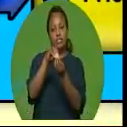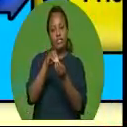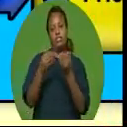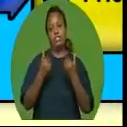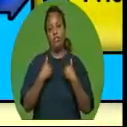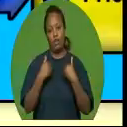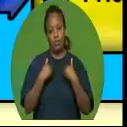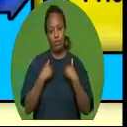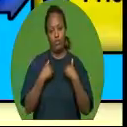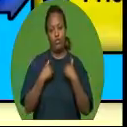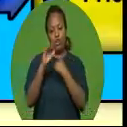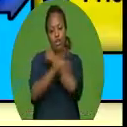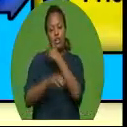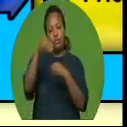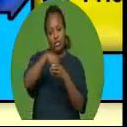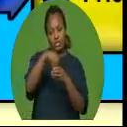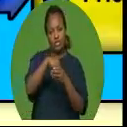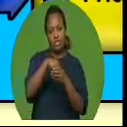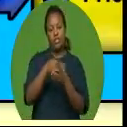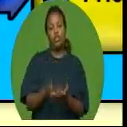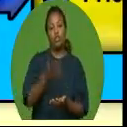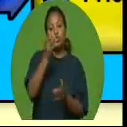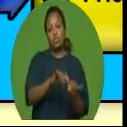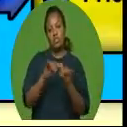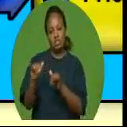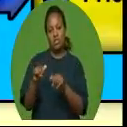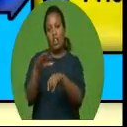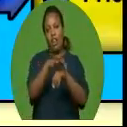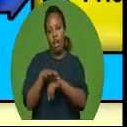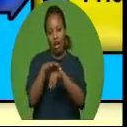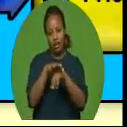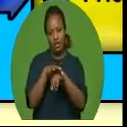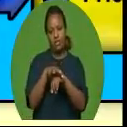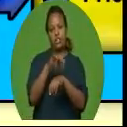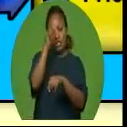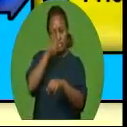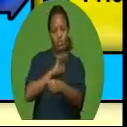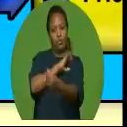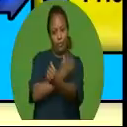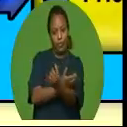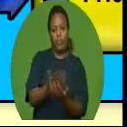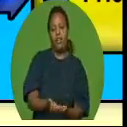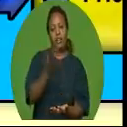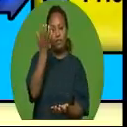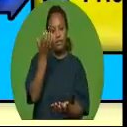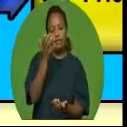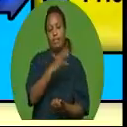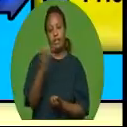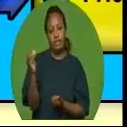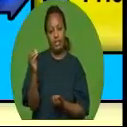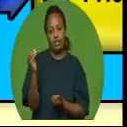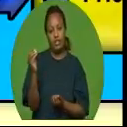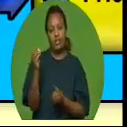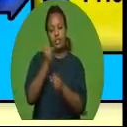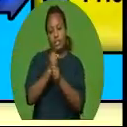increases in the availability of domestic resources such as land, labor, capital,